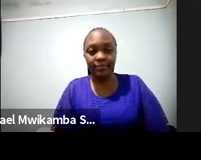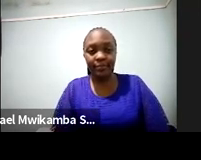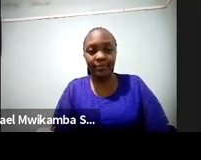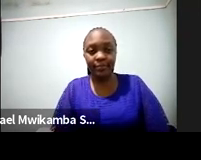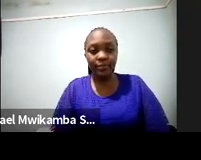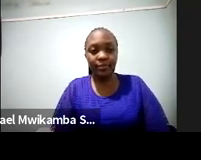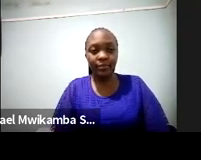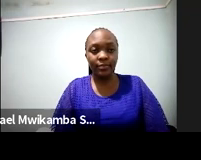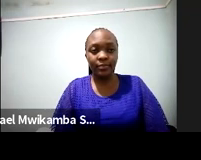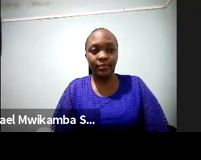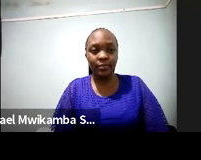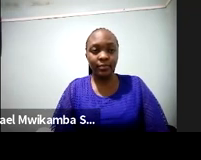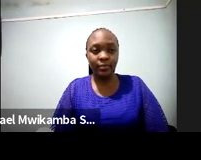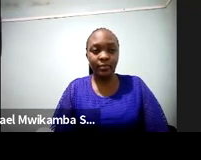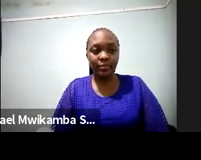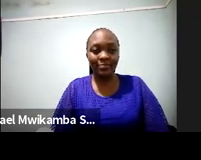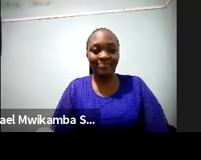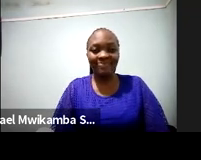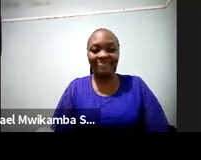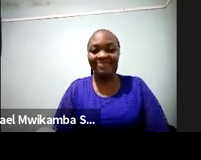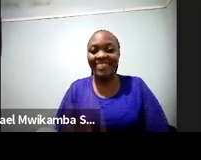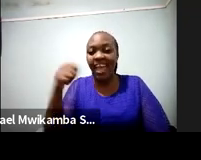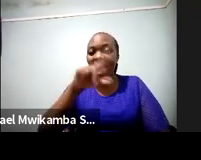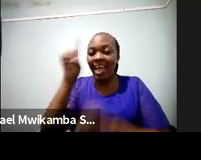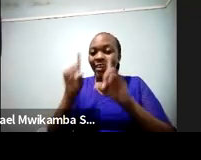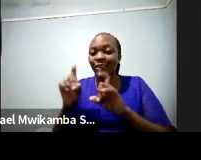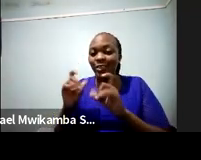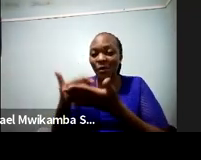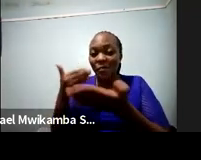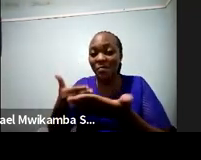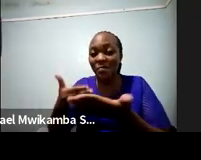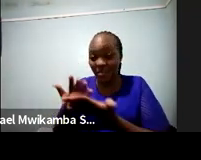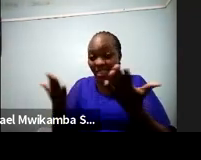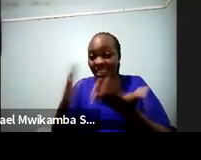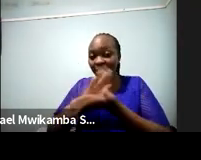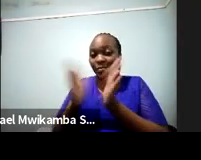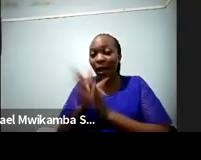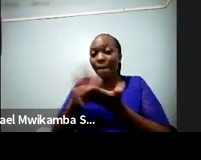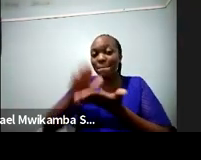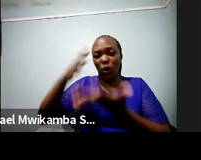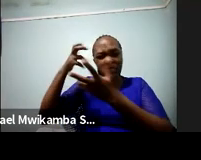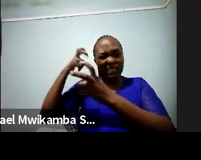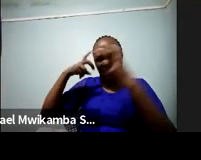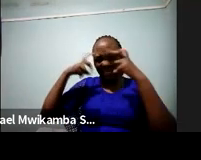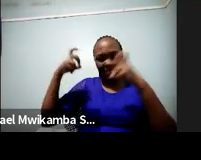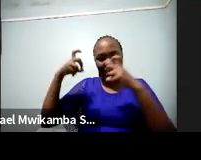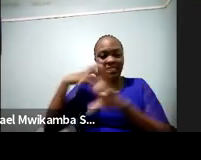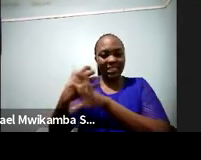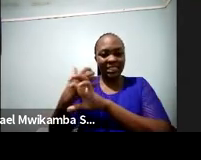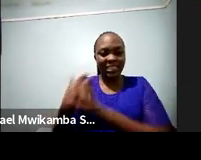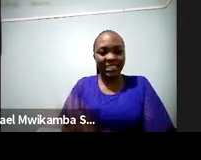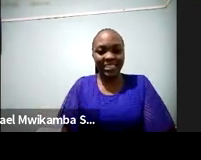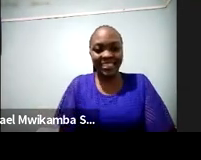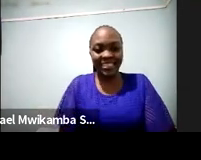Before things get difficult, can you? I have a question. Yes, please. What's your name